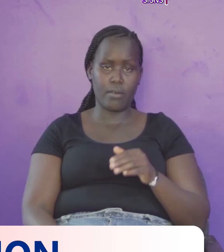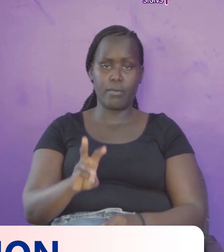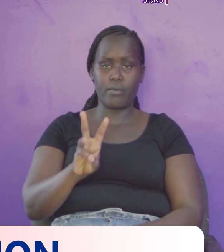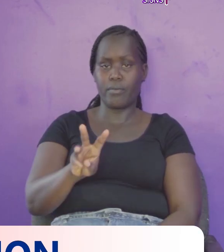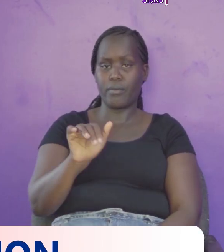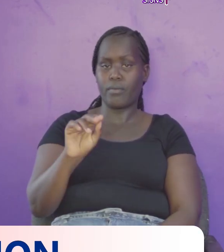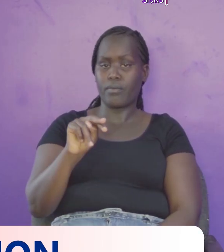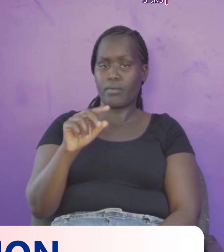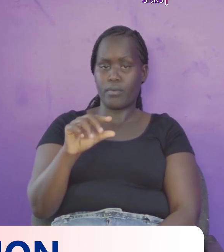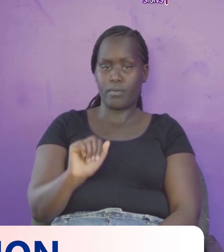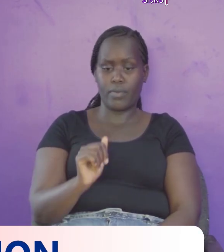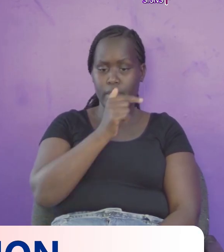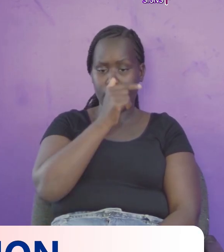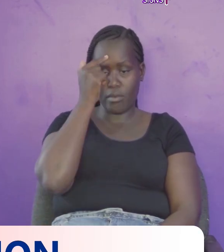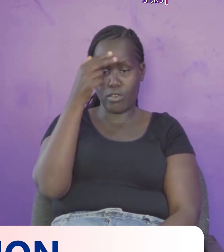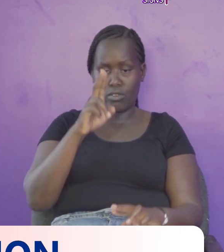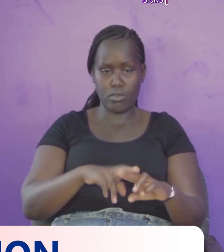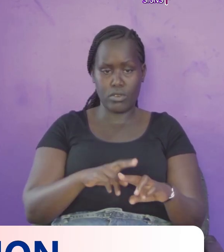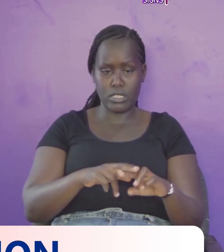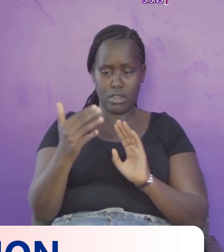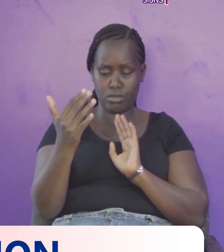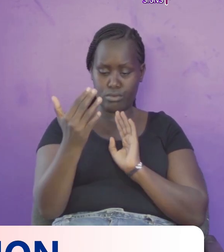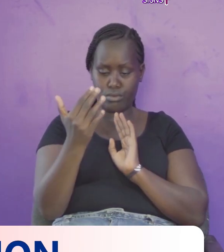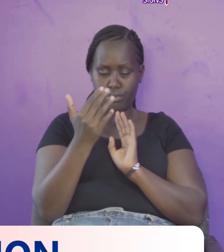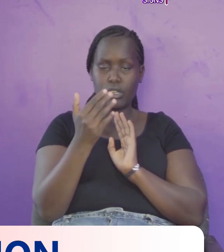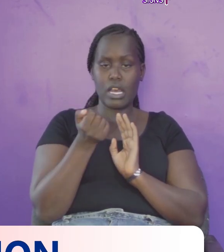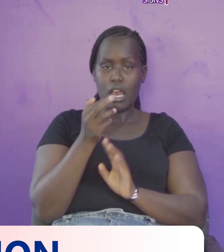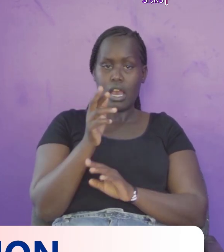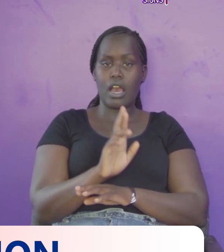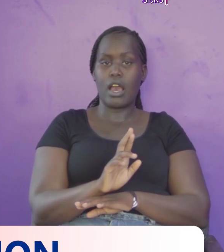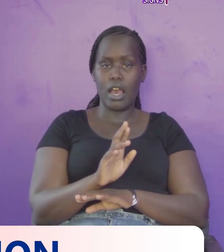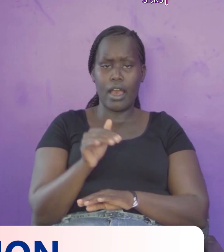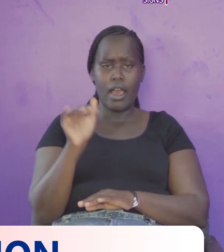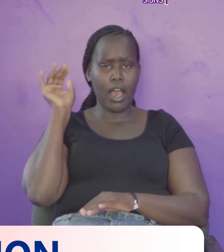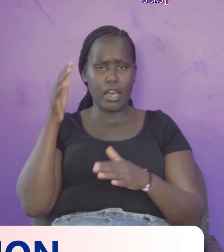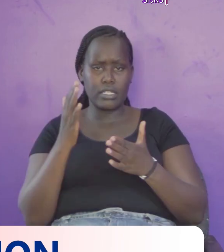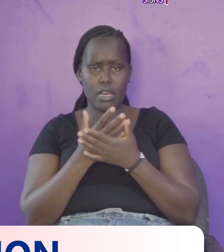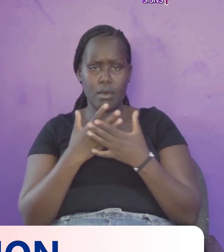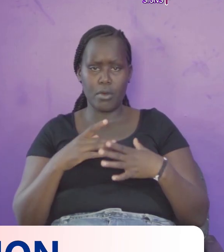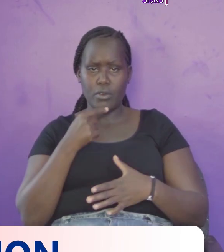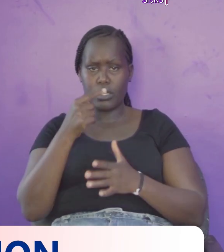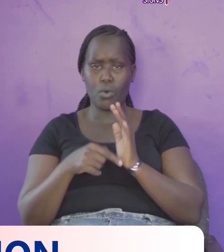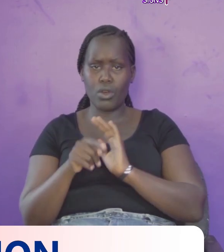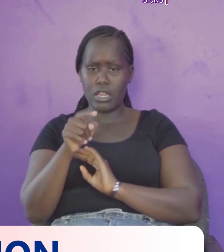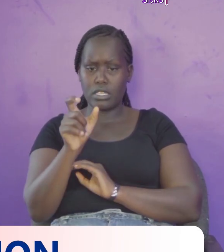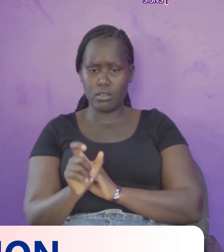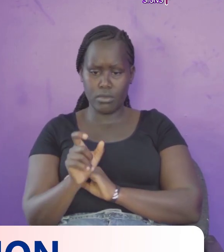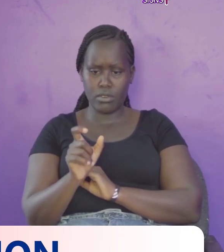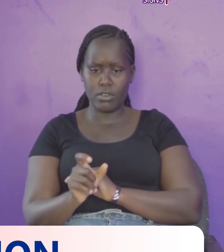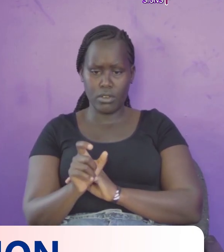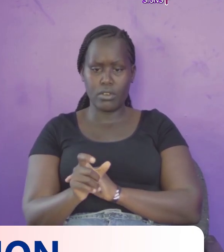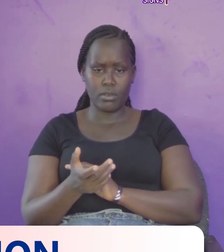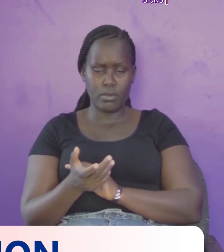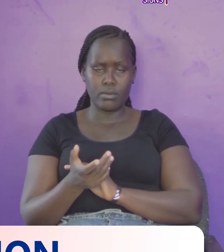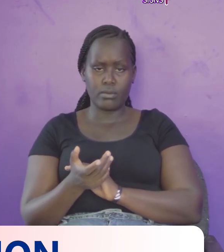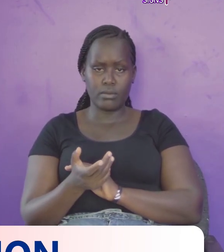side, because I was seated facing her, I had some people there saying, this guy is a